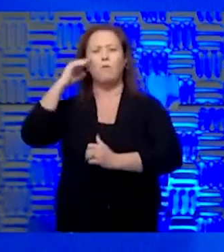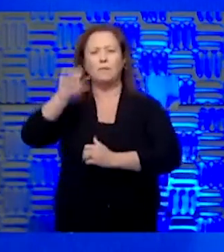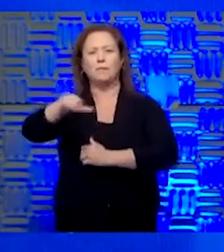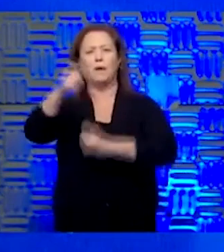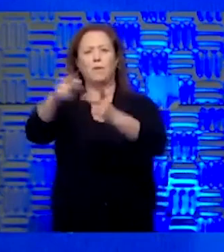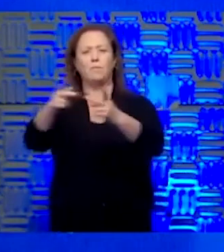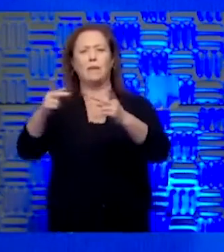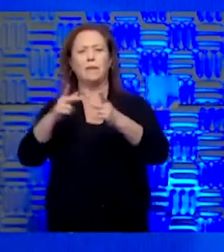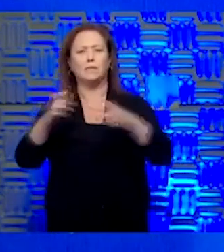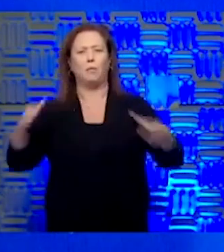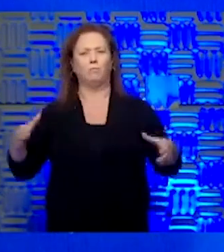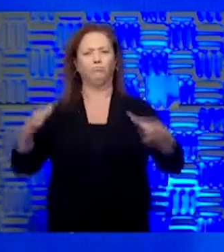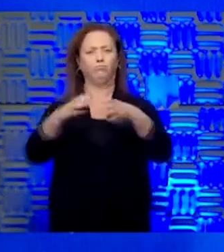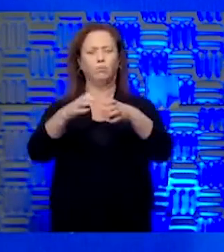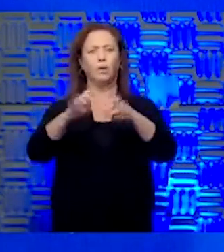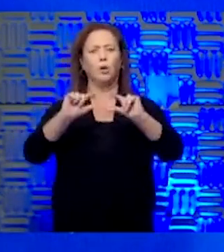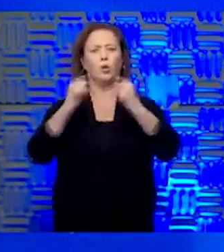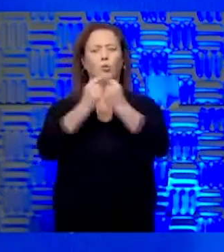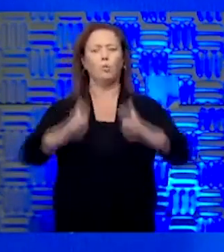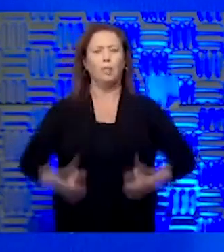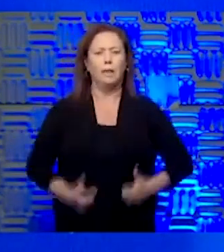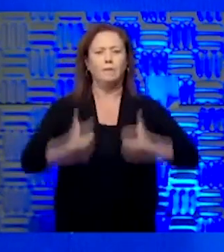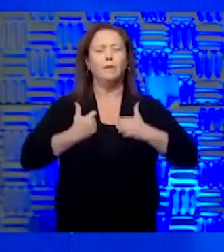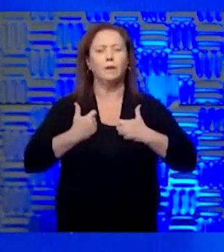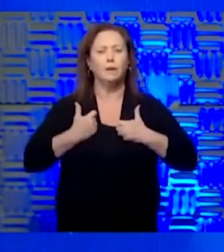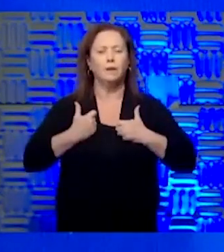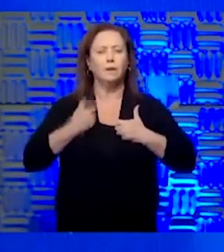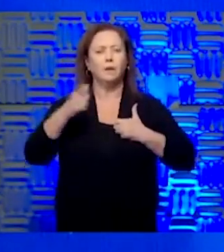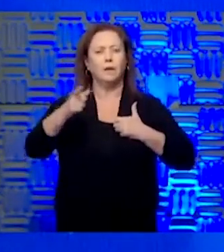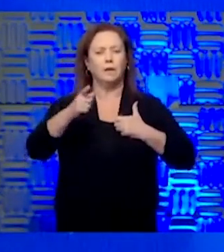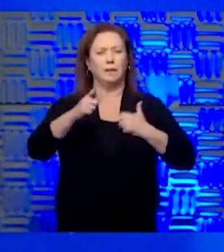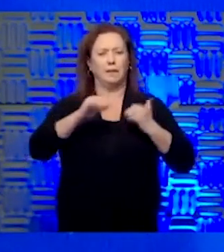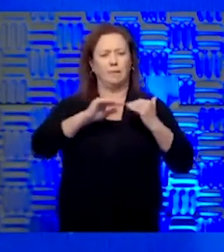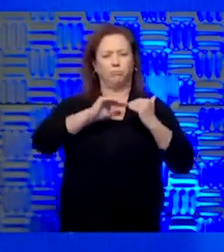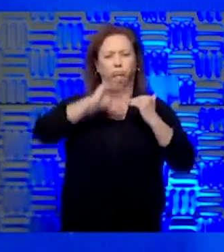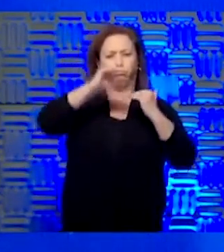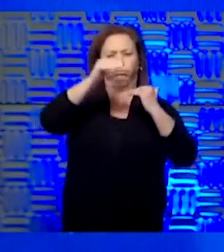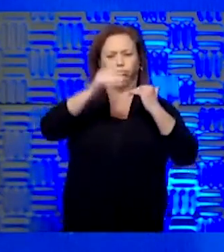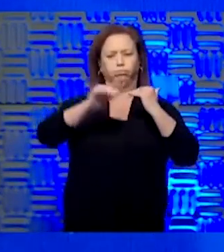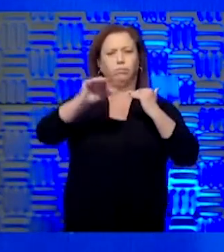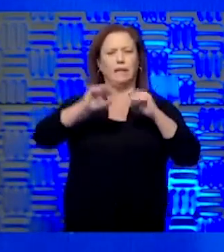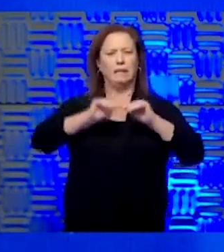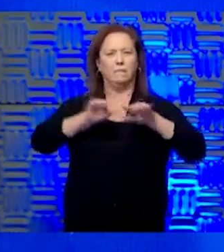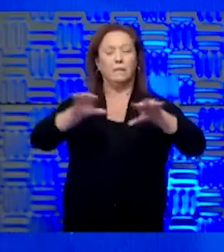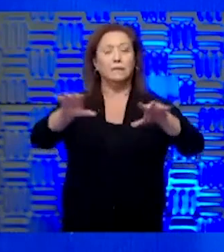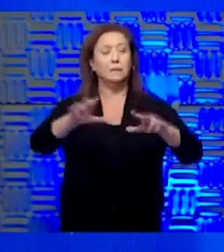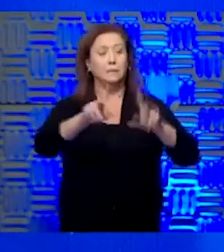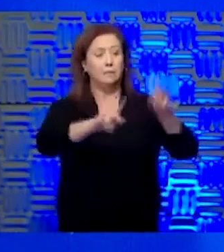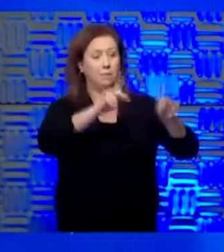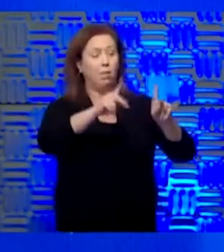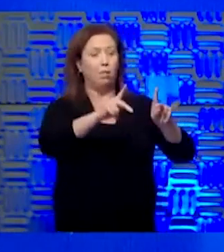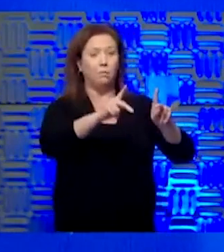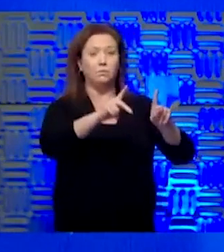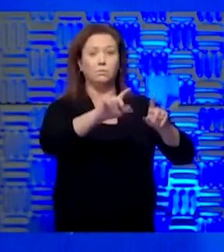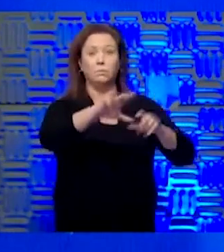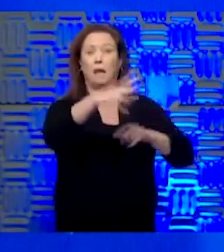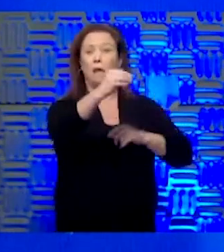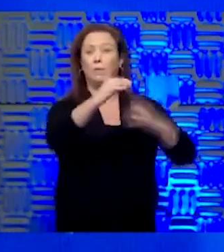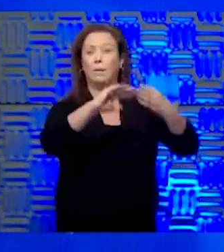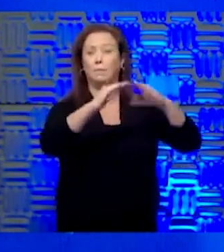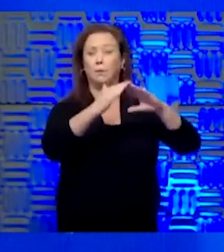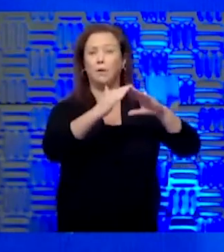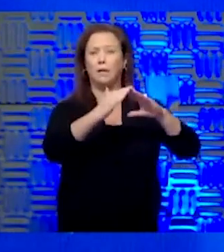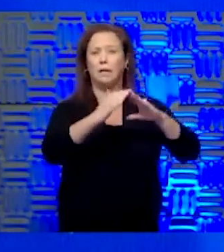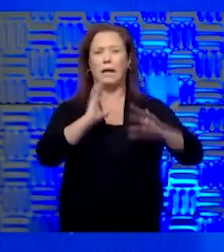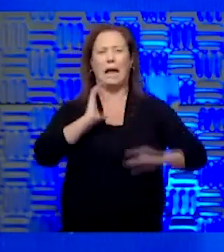where there's congregate living, then what happens is you have that steady stream from there, and then you have some folks coming from the community. But this is kind